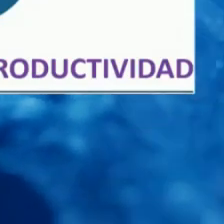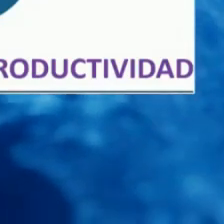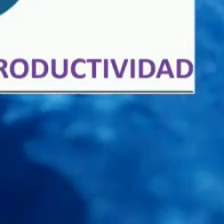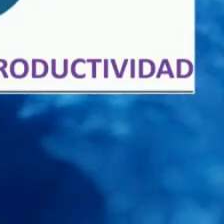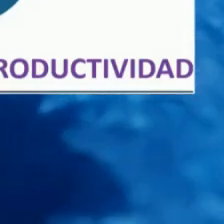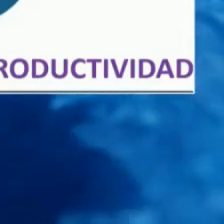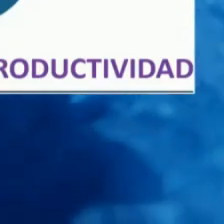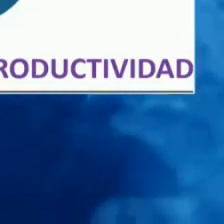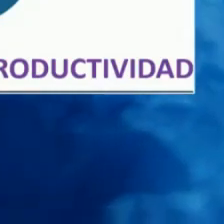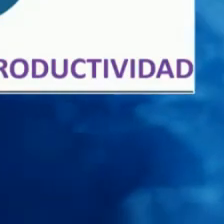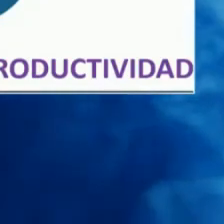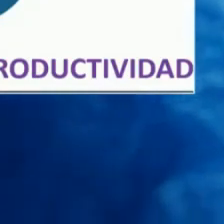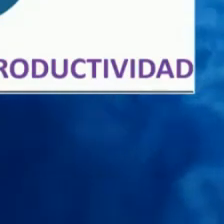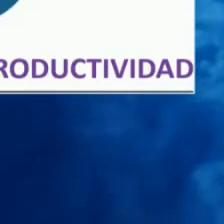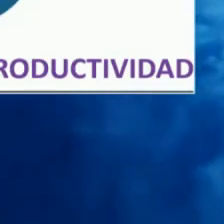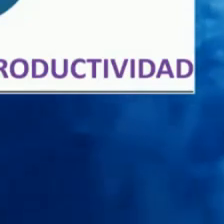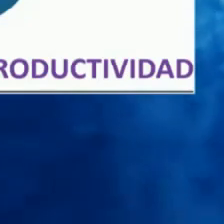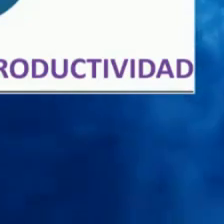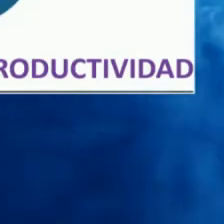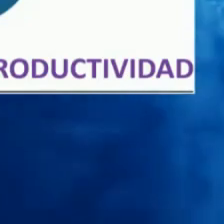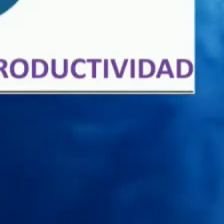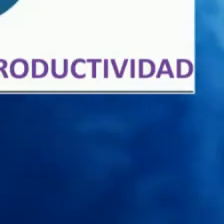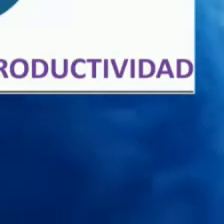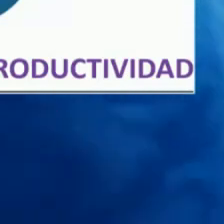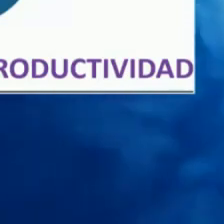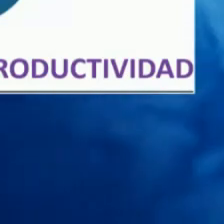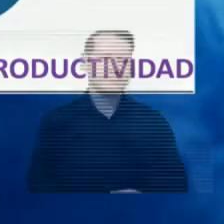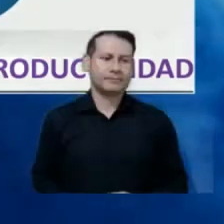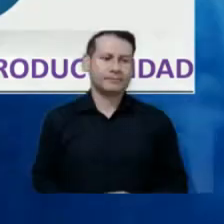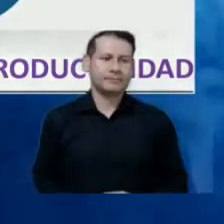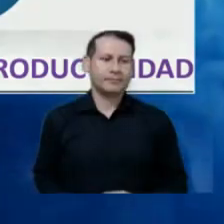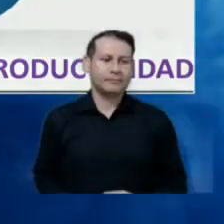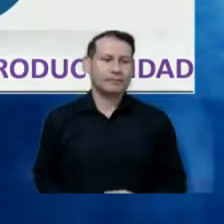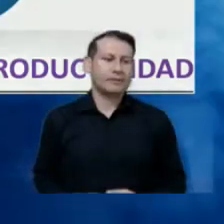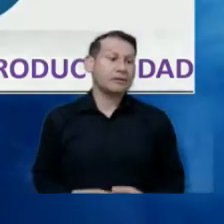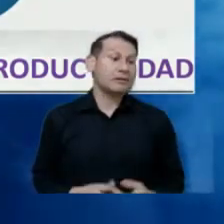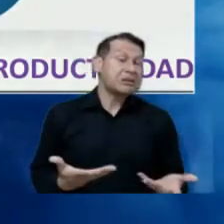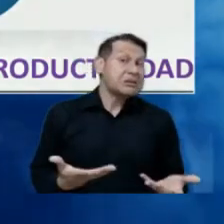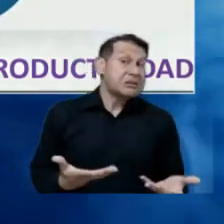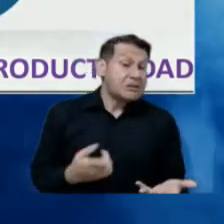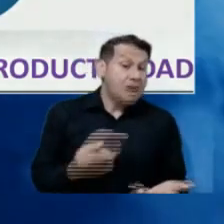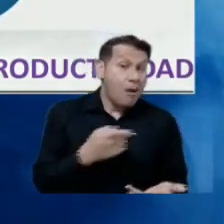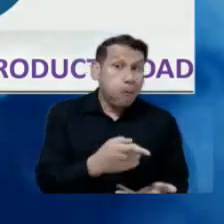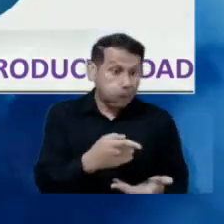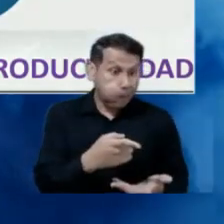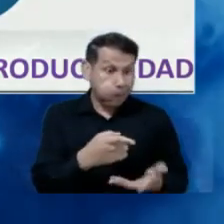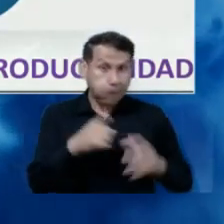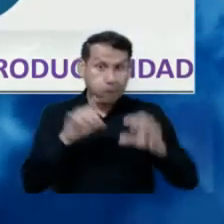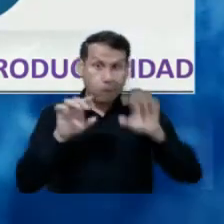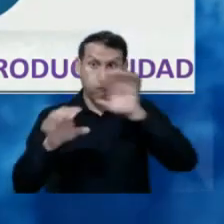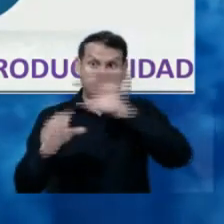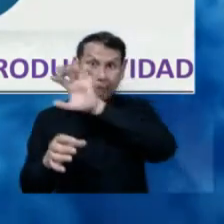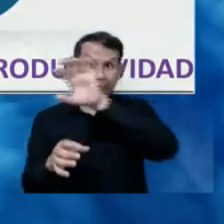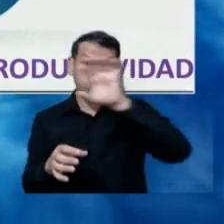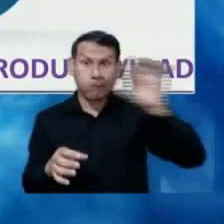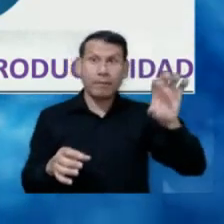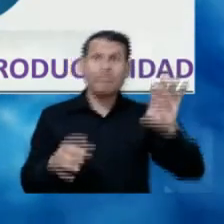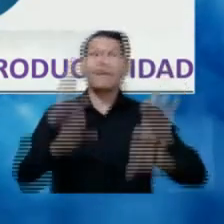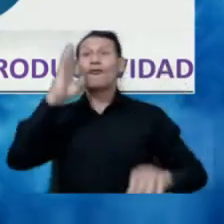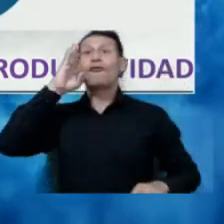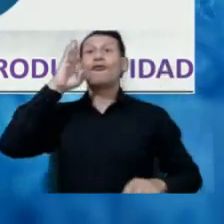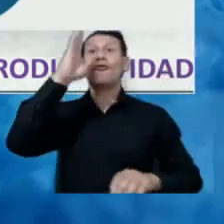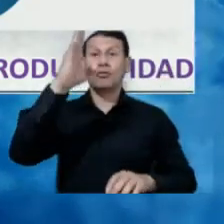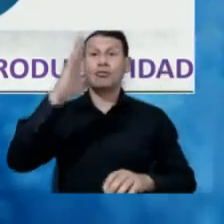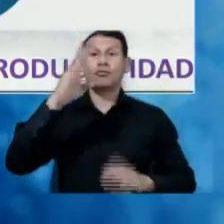know that the spectrum has a role to play. Where are we heading to, in terms, let's say to 2030,